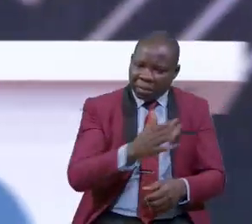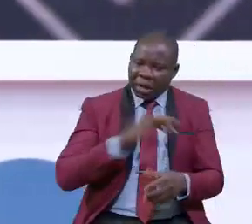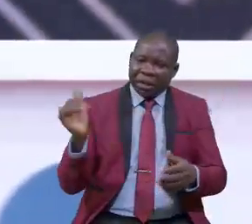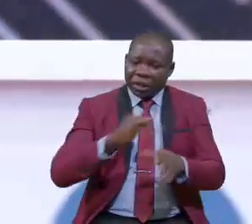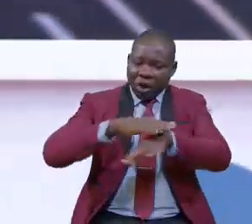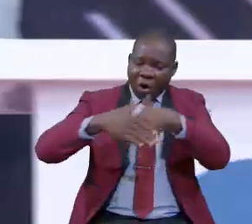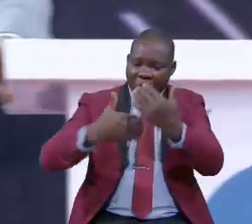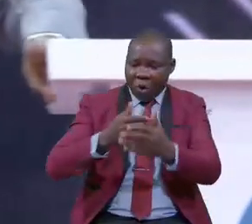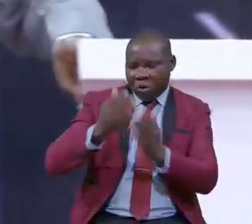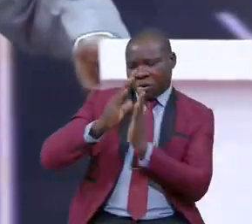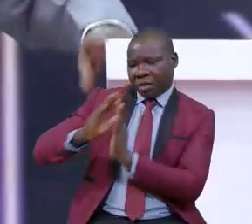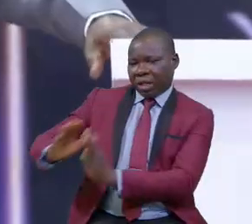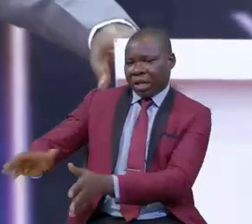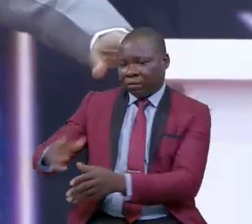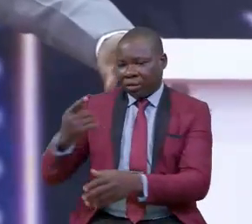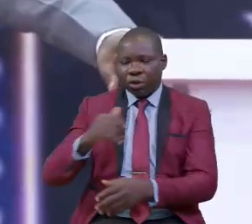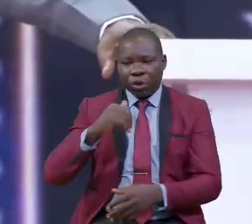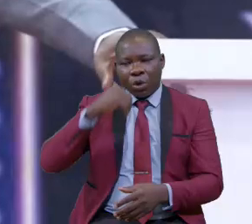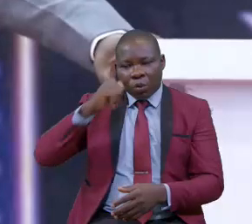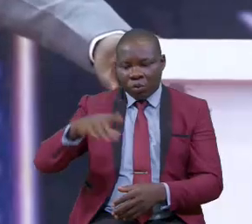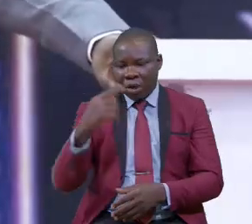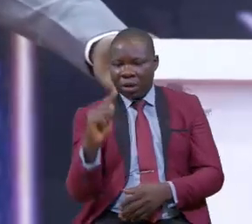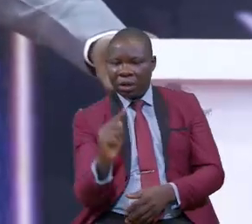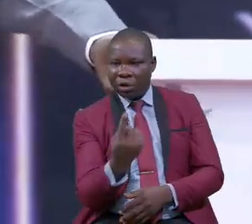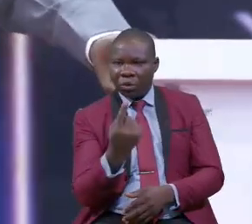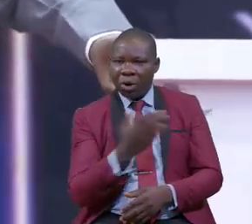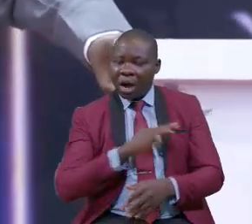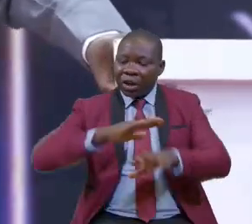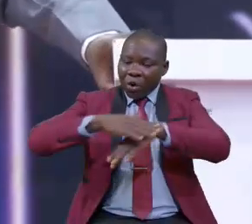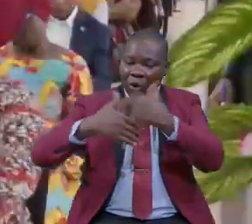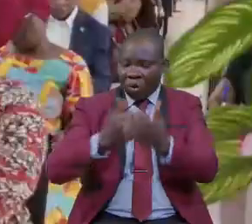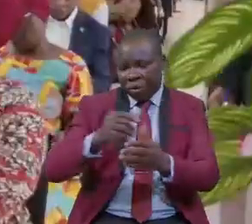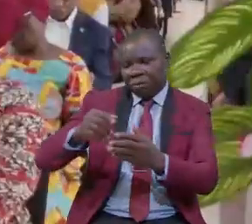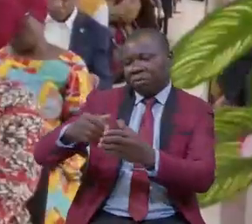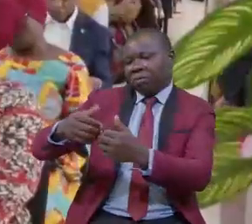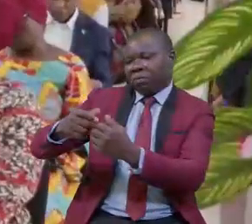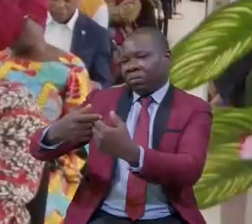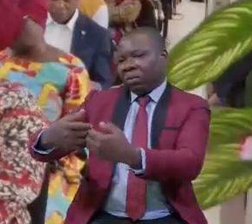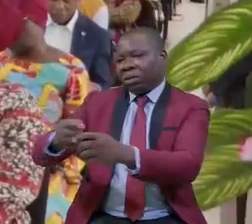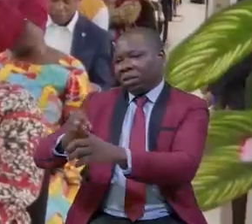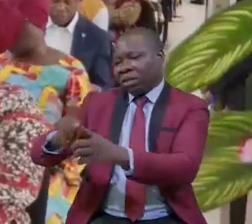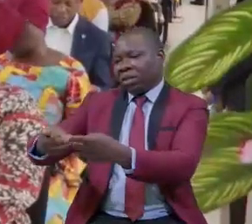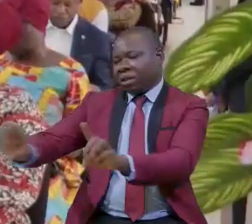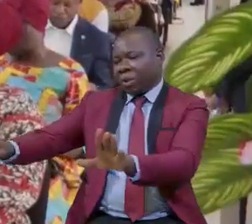"Neither do I condemn you." Everybody help me repeat that.